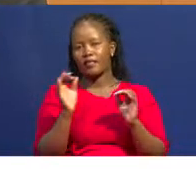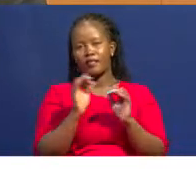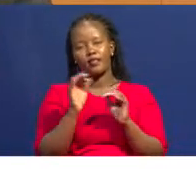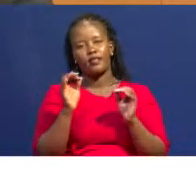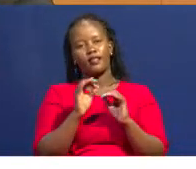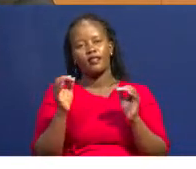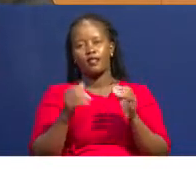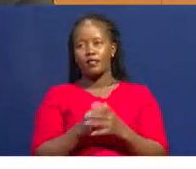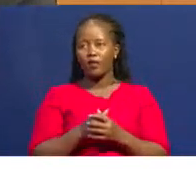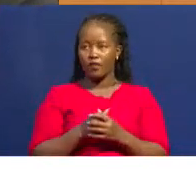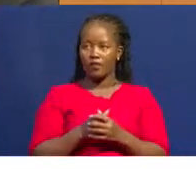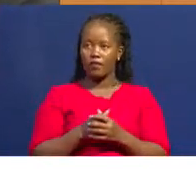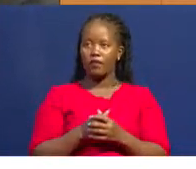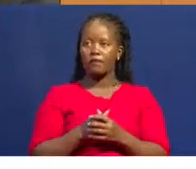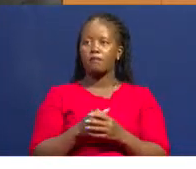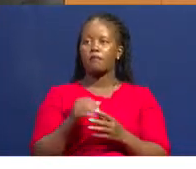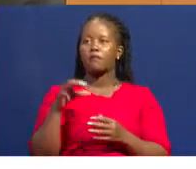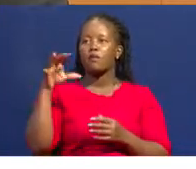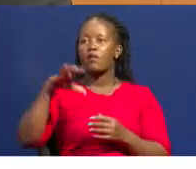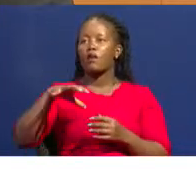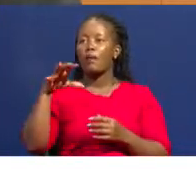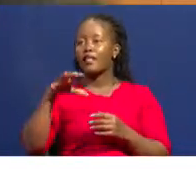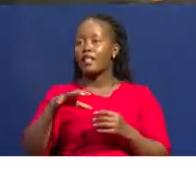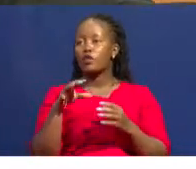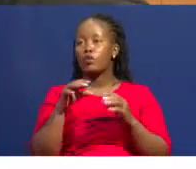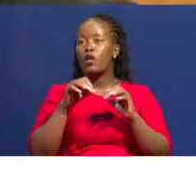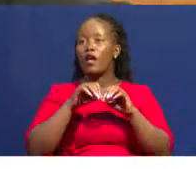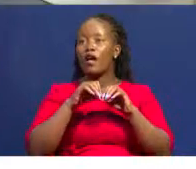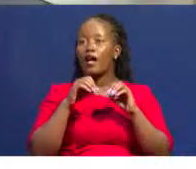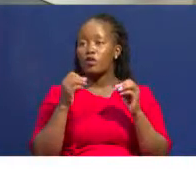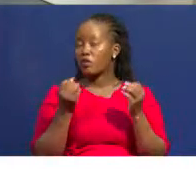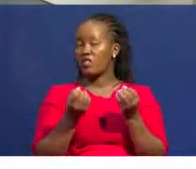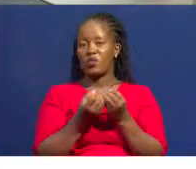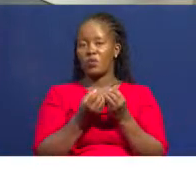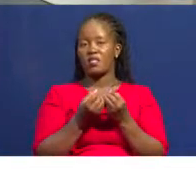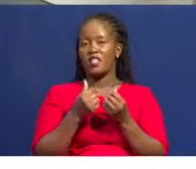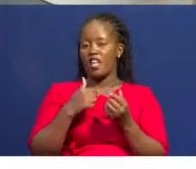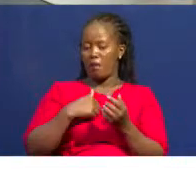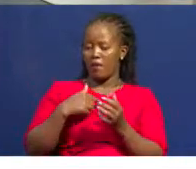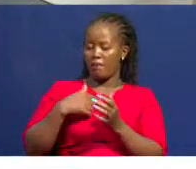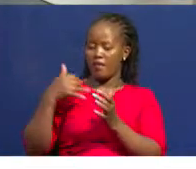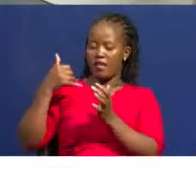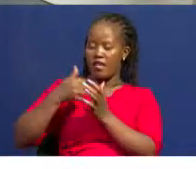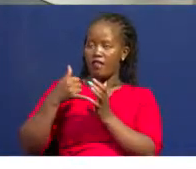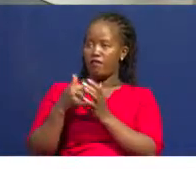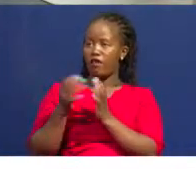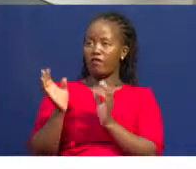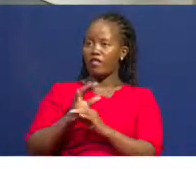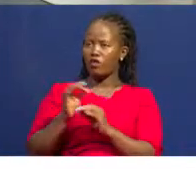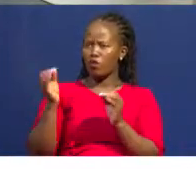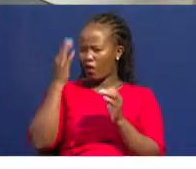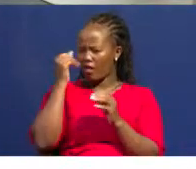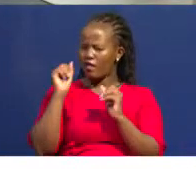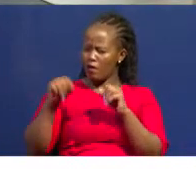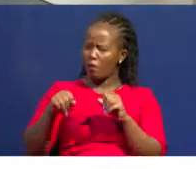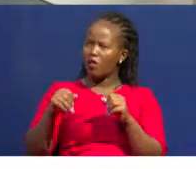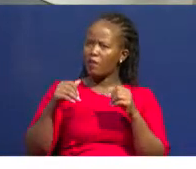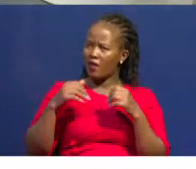Is Matatu Association one of the stakeholders? Wait, can I finish? Because I was not involved. Yes. Because I would have tried to advise